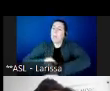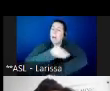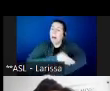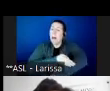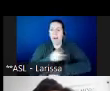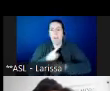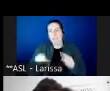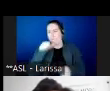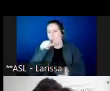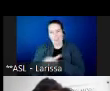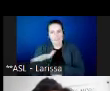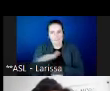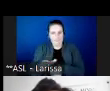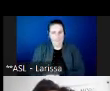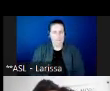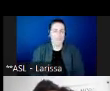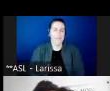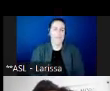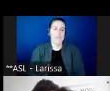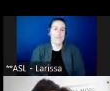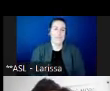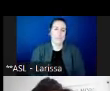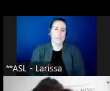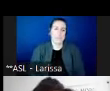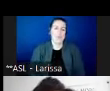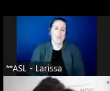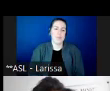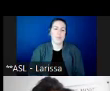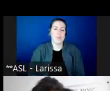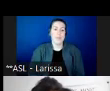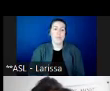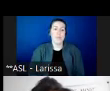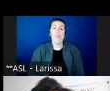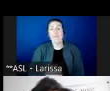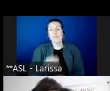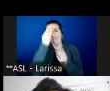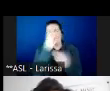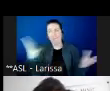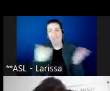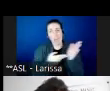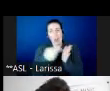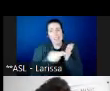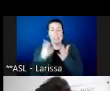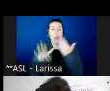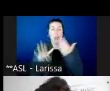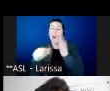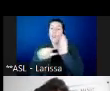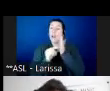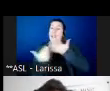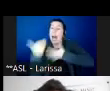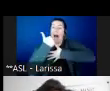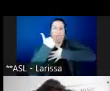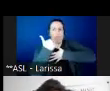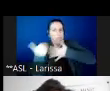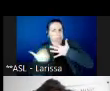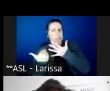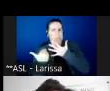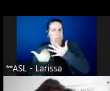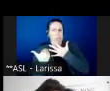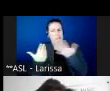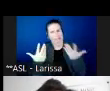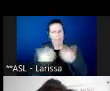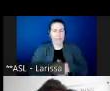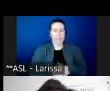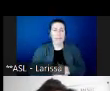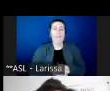sufficient. There wasn't a lot of high grades, to be honest, in the report card. And here we focused on